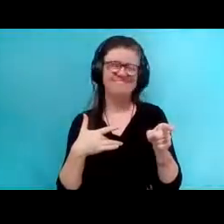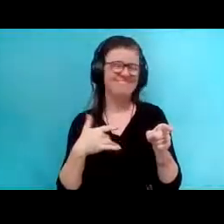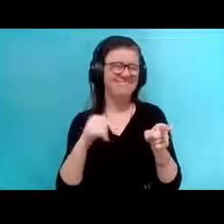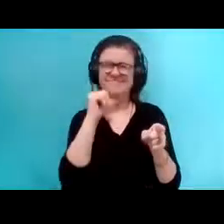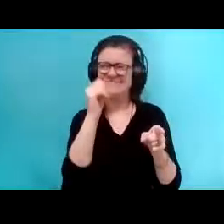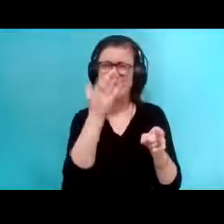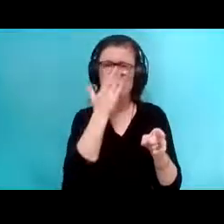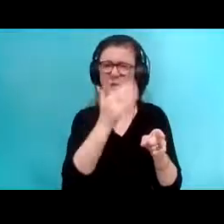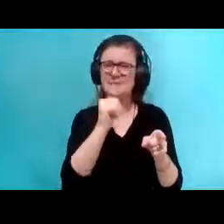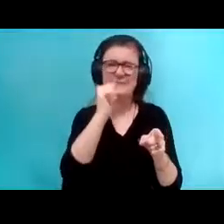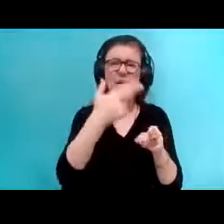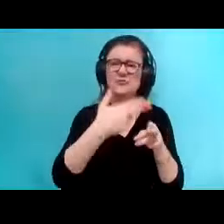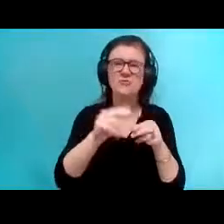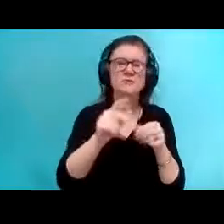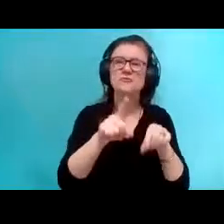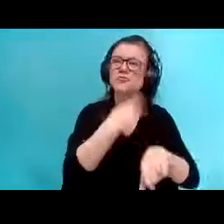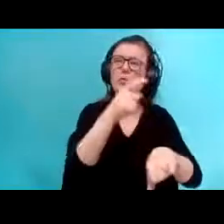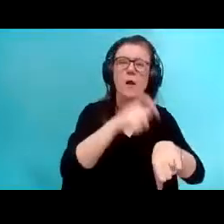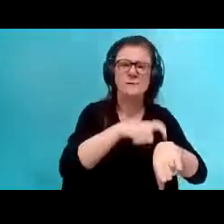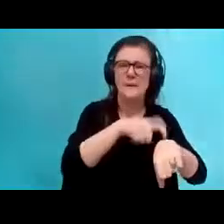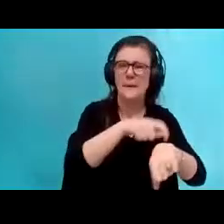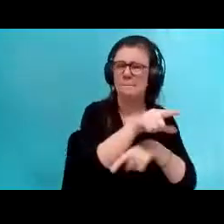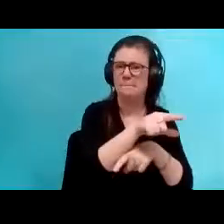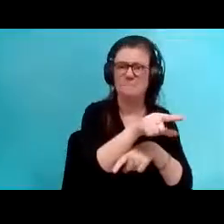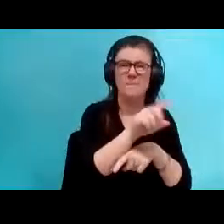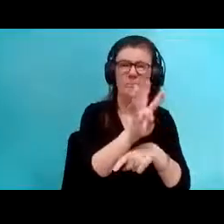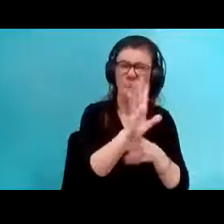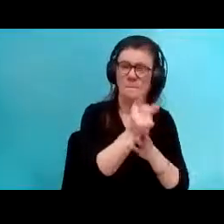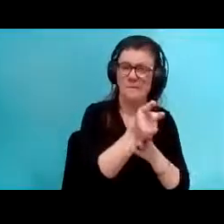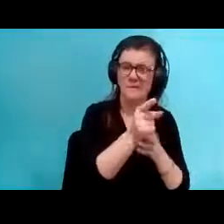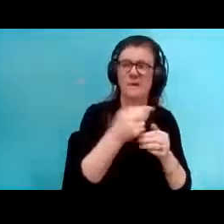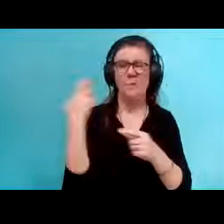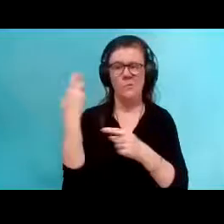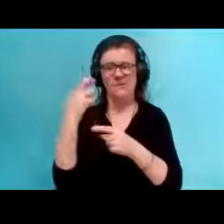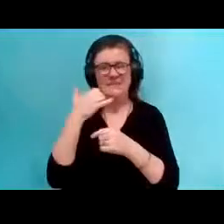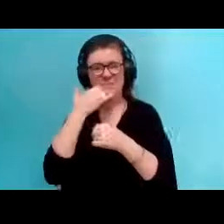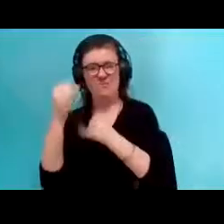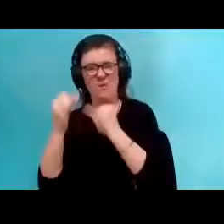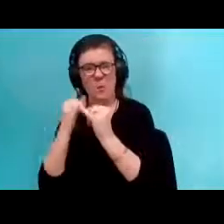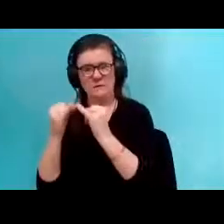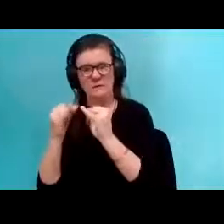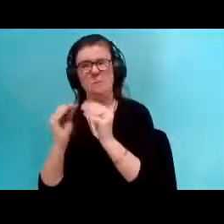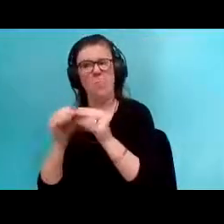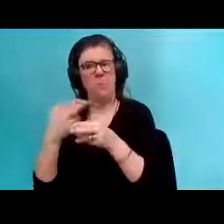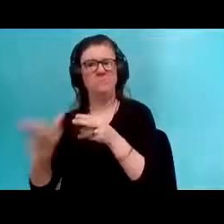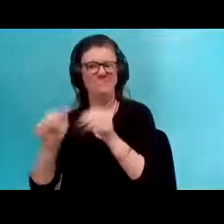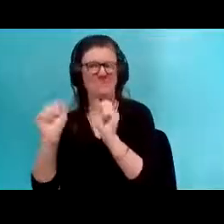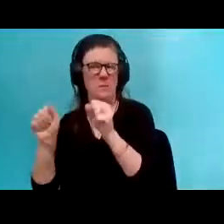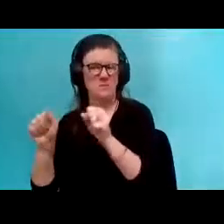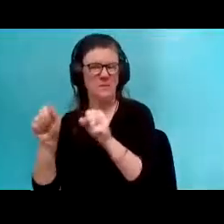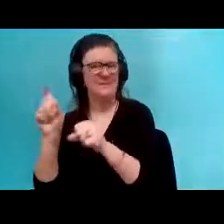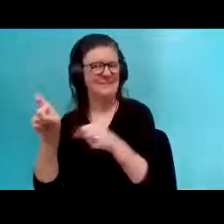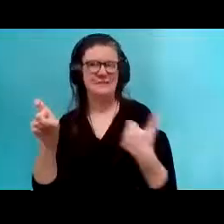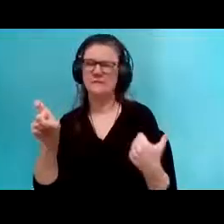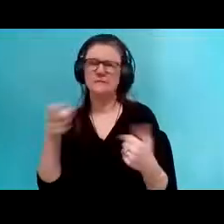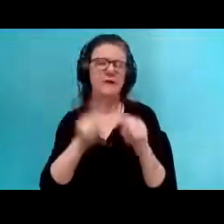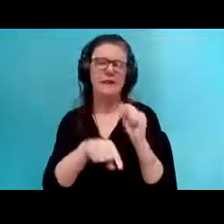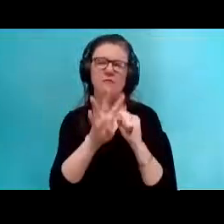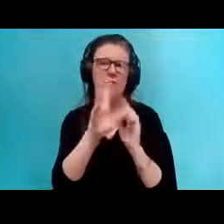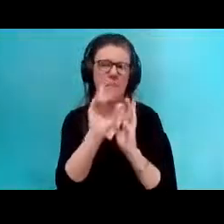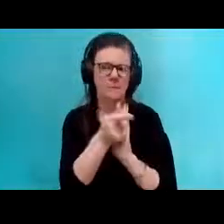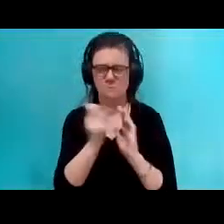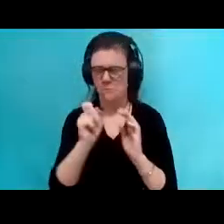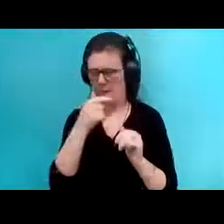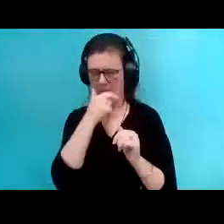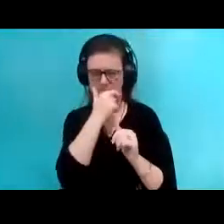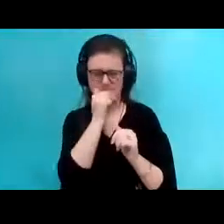short enough. This was because we were cognizant of the need for phone interviews to be as brief as possible. This led us to a compromise.